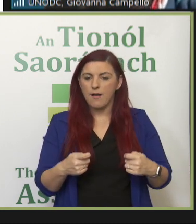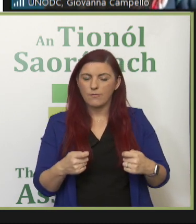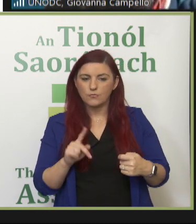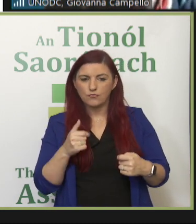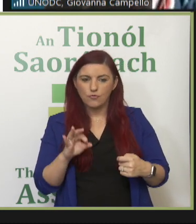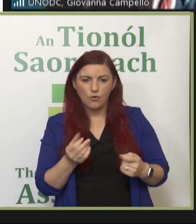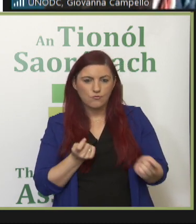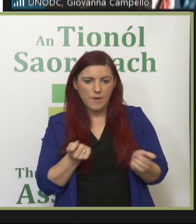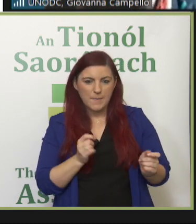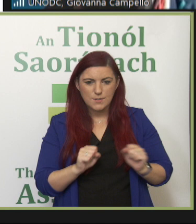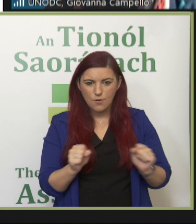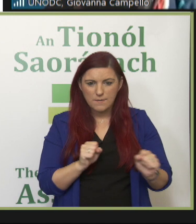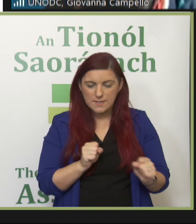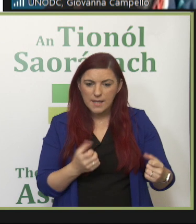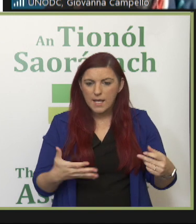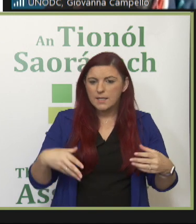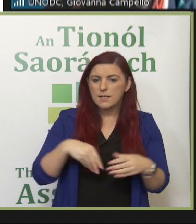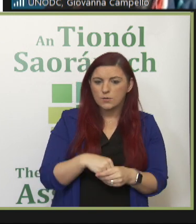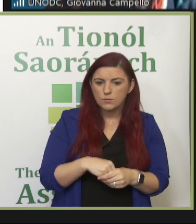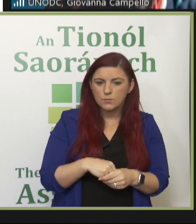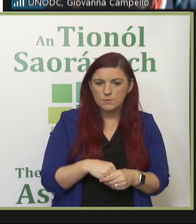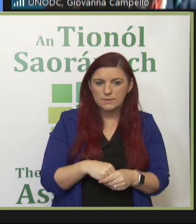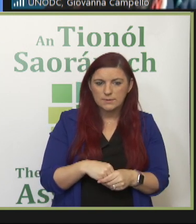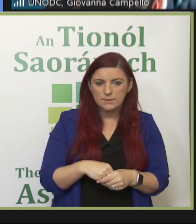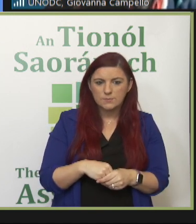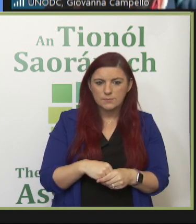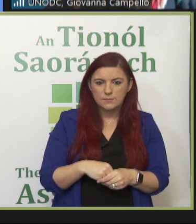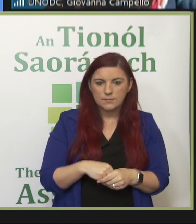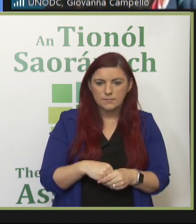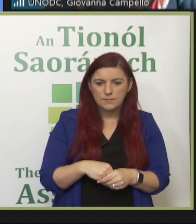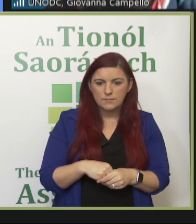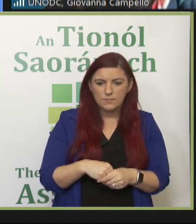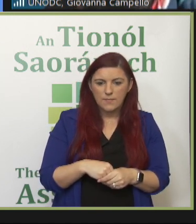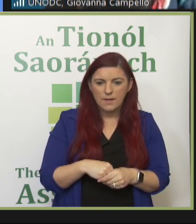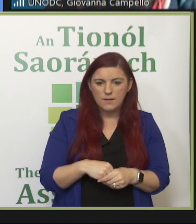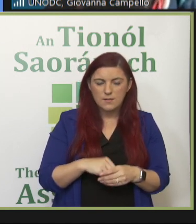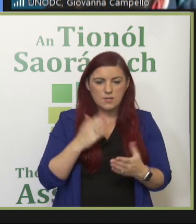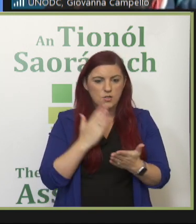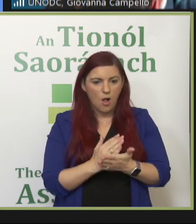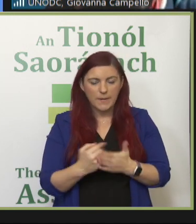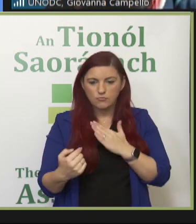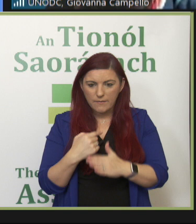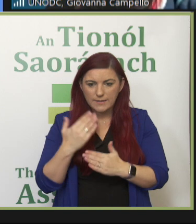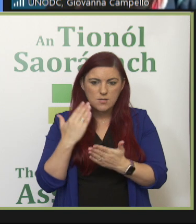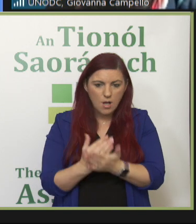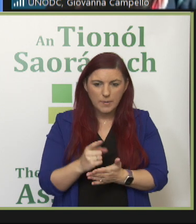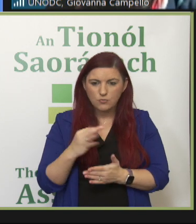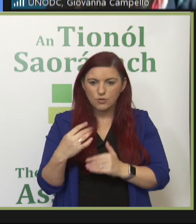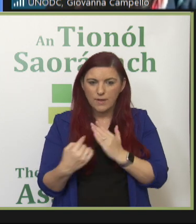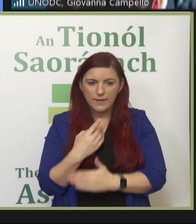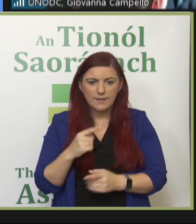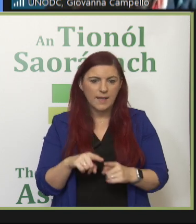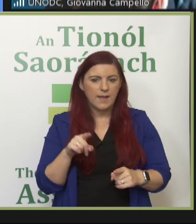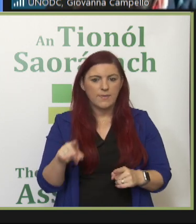punishment, including in appropriate cases of minor nature for trafficking. And you can do this at each of